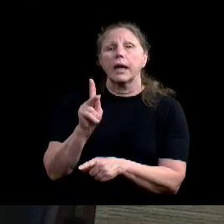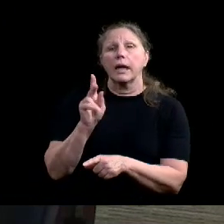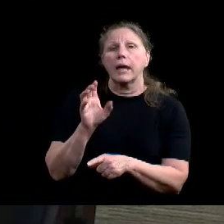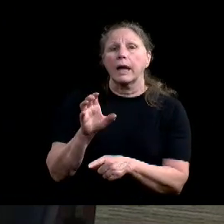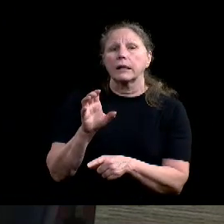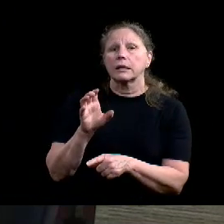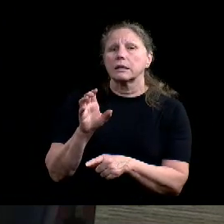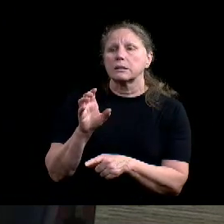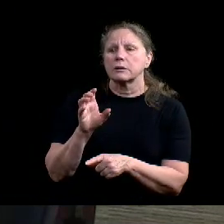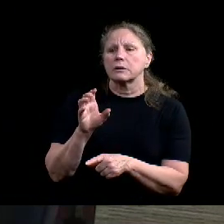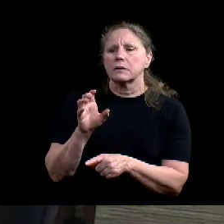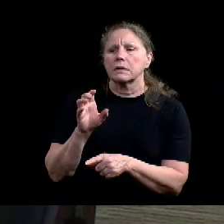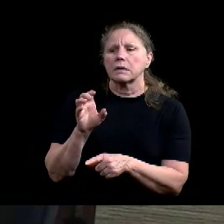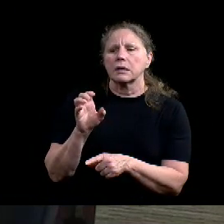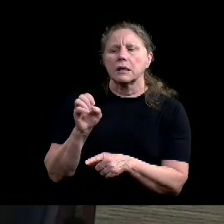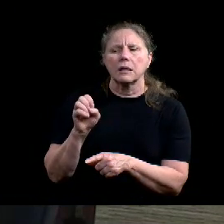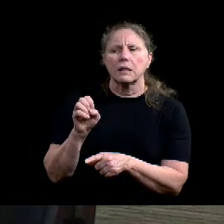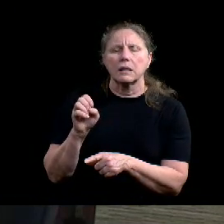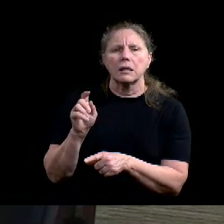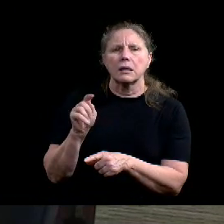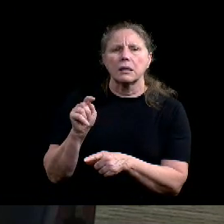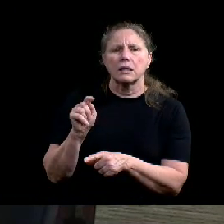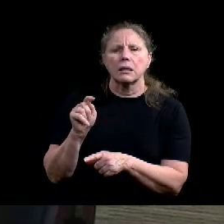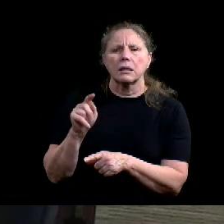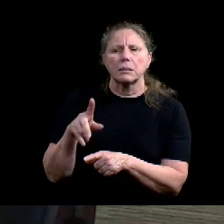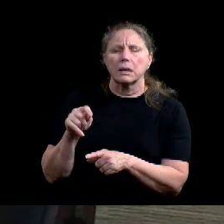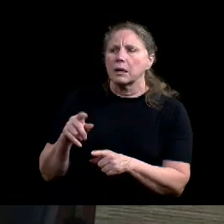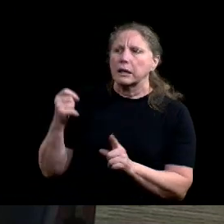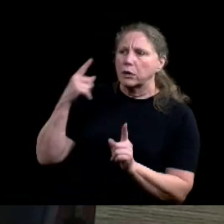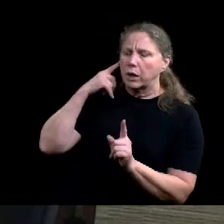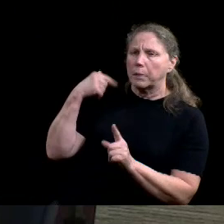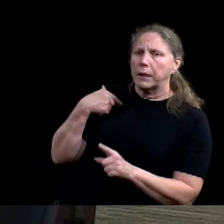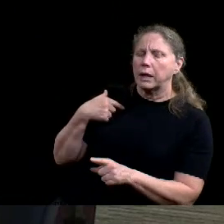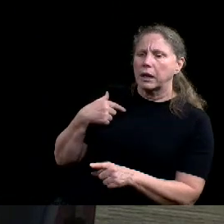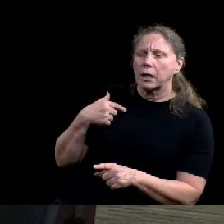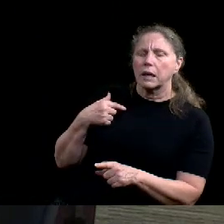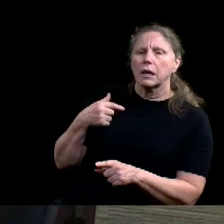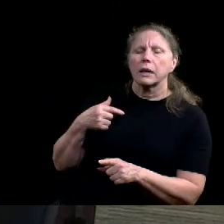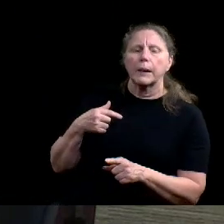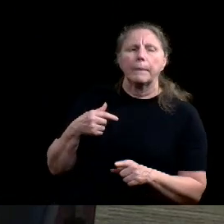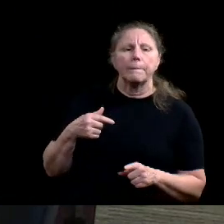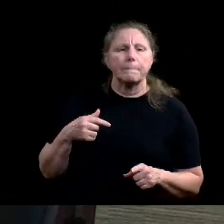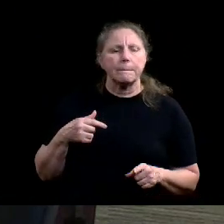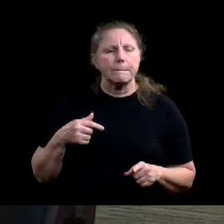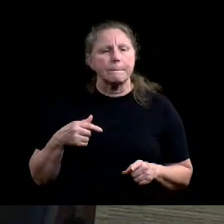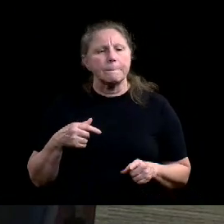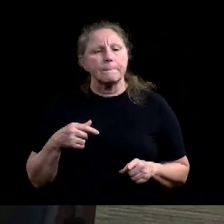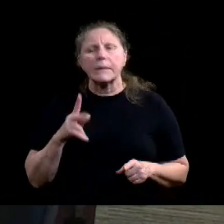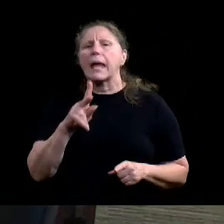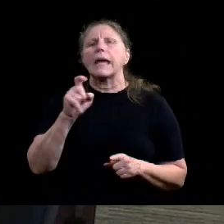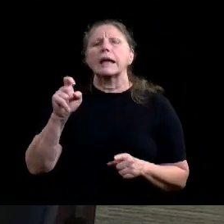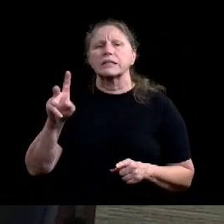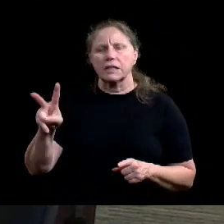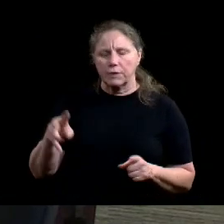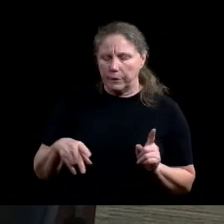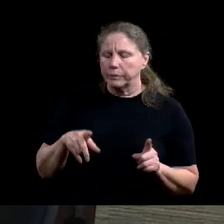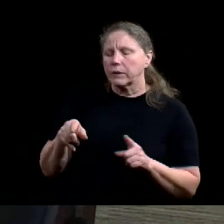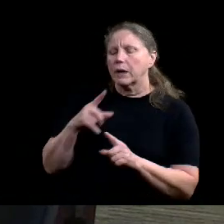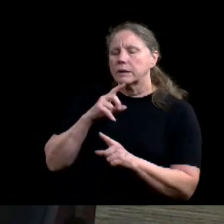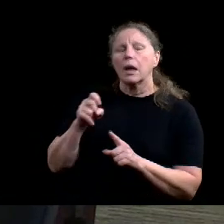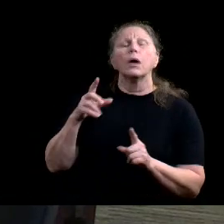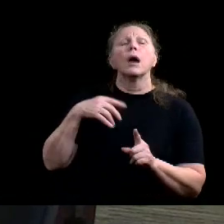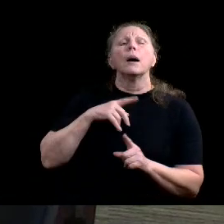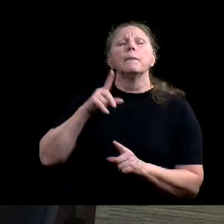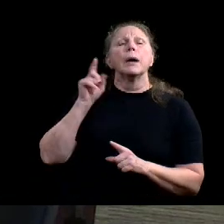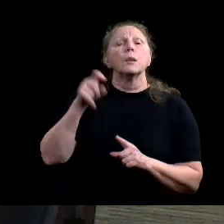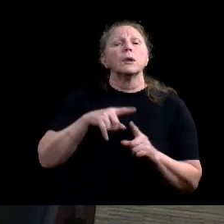Hi, can you hear me? Yes. Yes, go ahead. Hi. My question would be, with sale taxes taking a significant drop